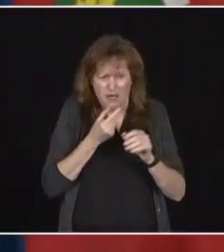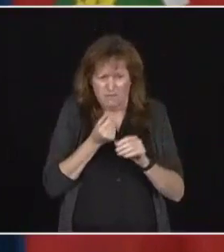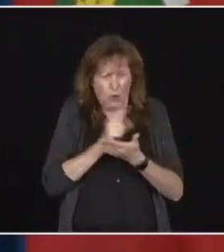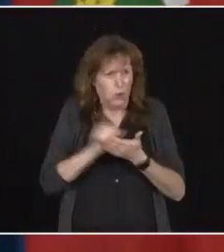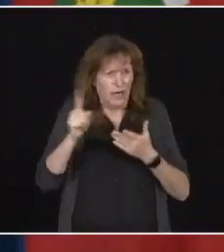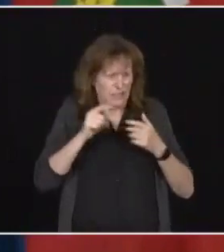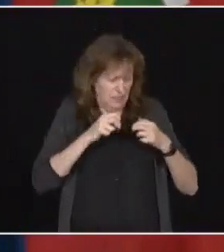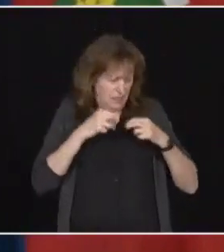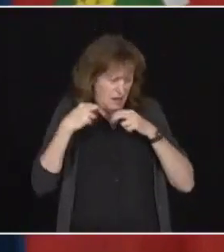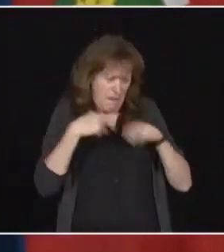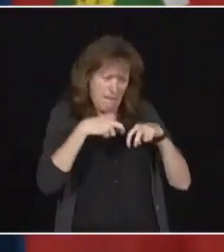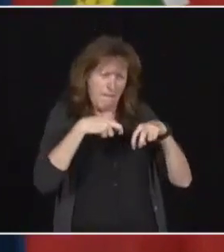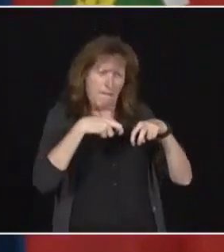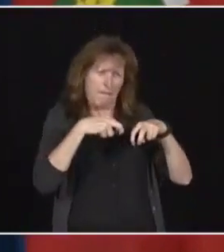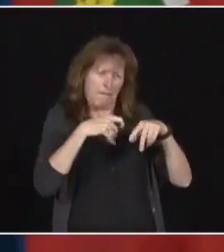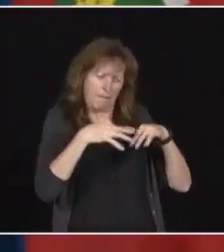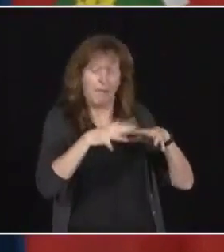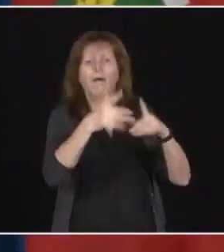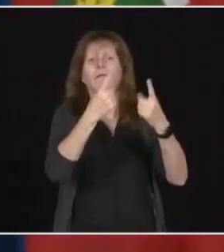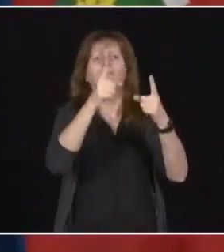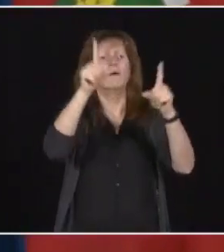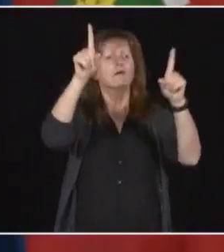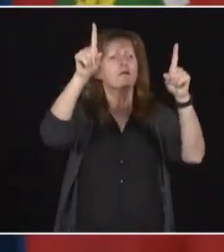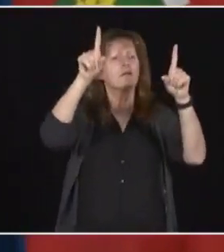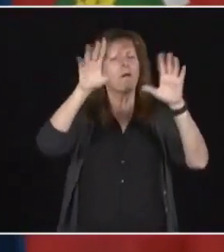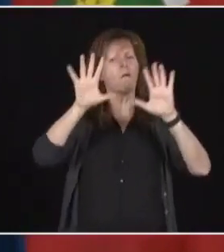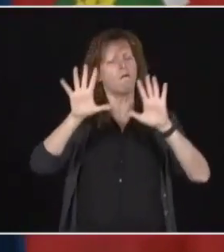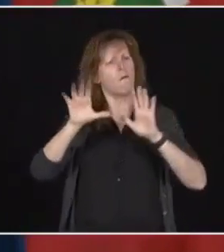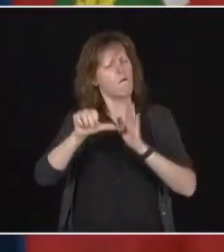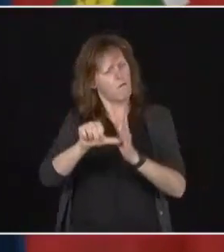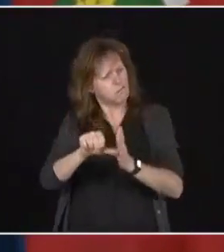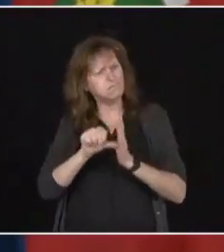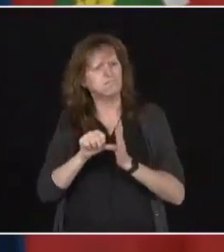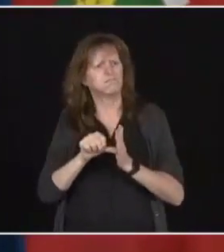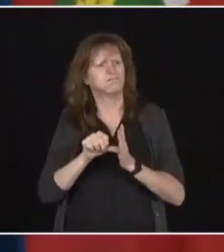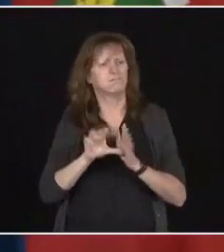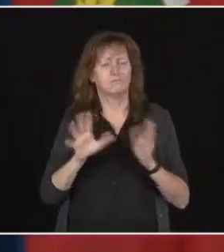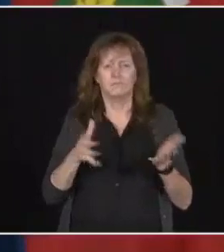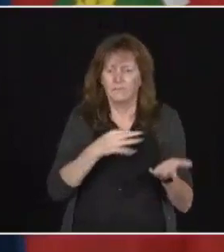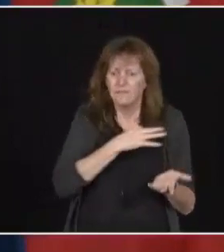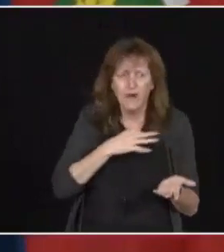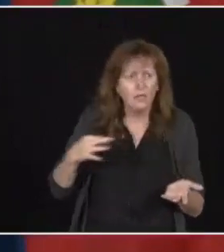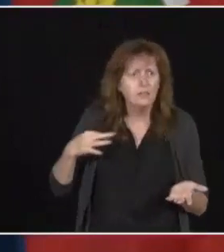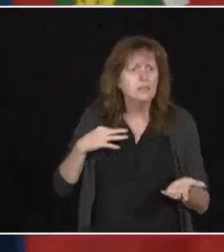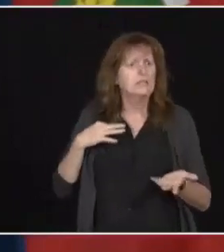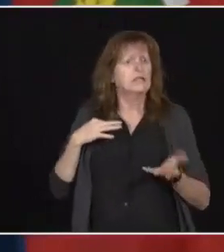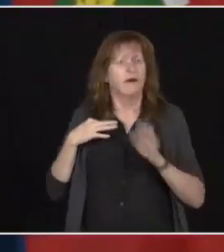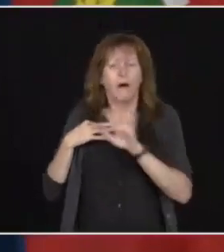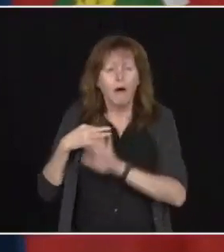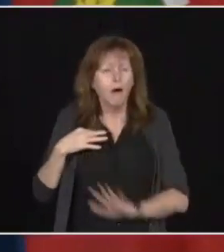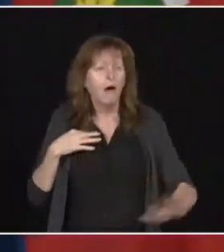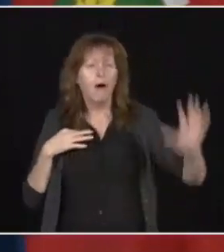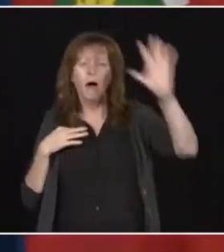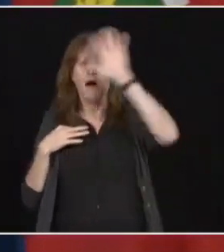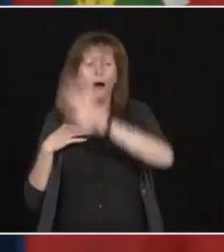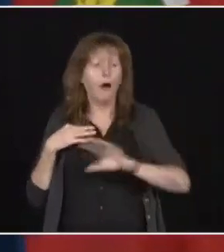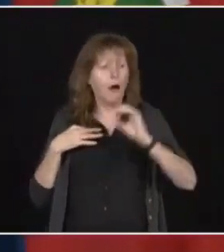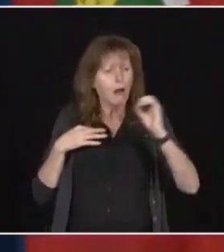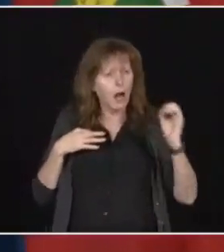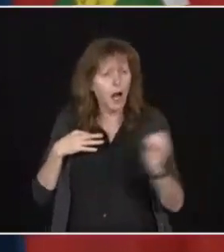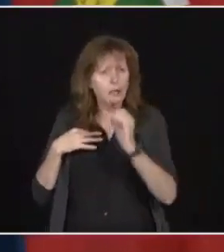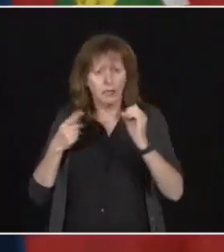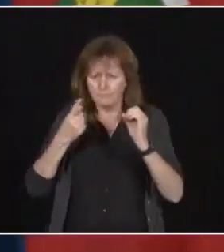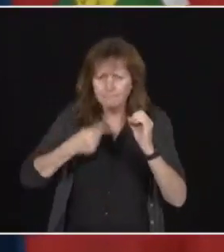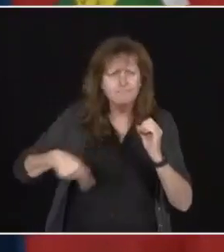And I cannot underscore how important our faculty across all of Ontario has been in ensuring that that could be